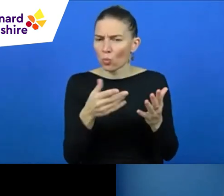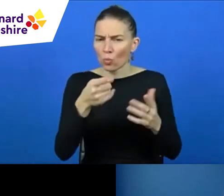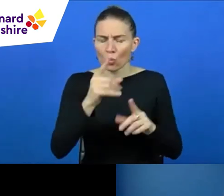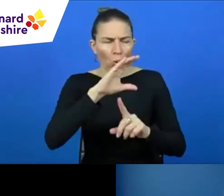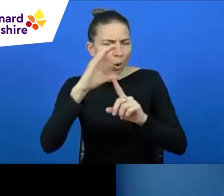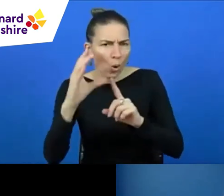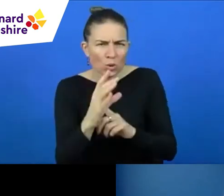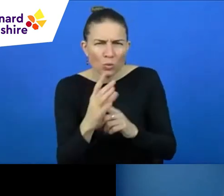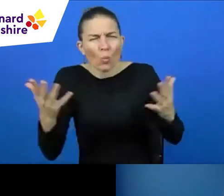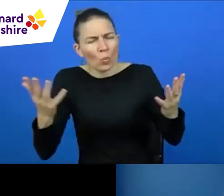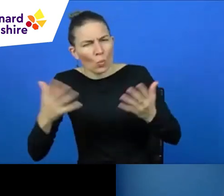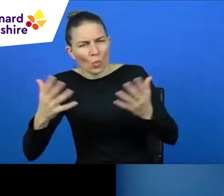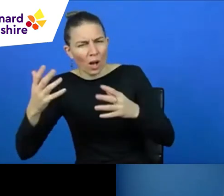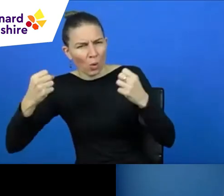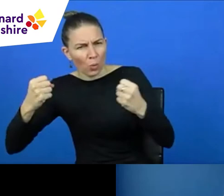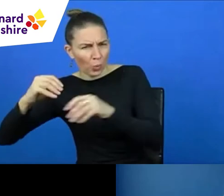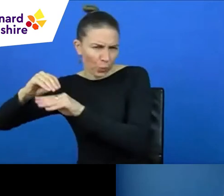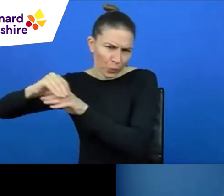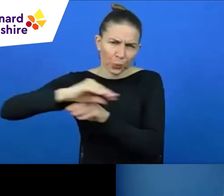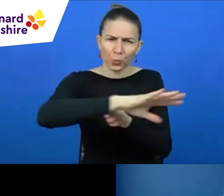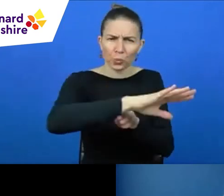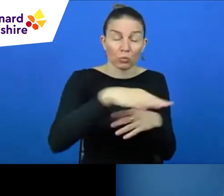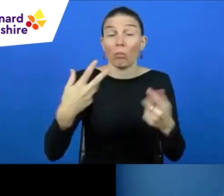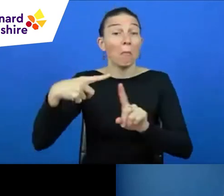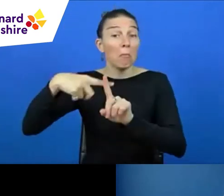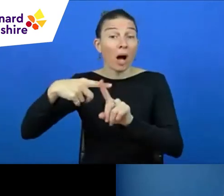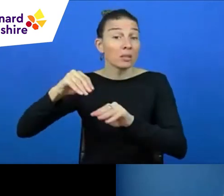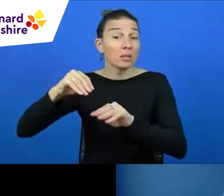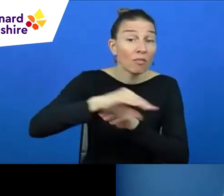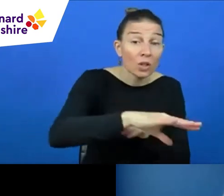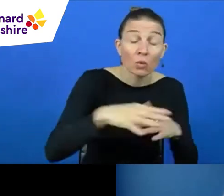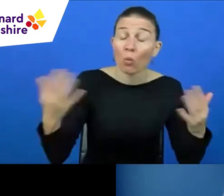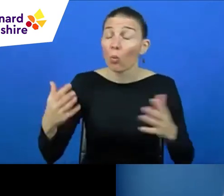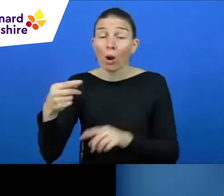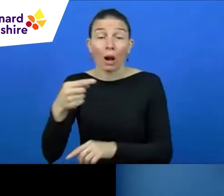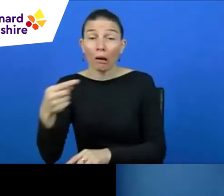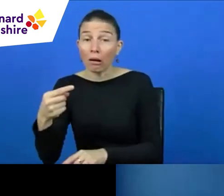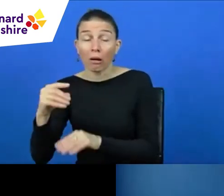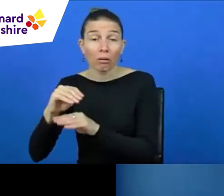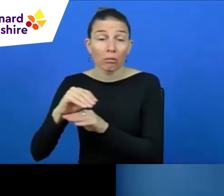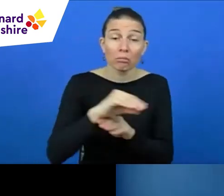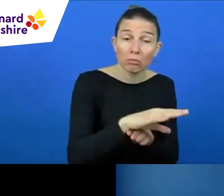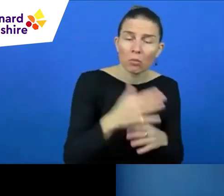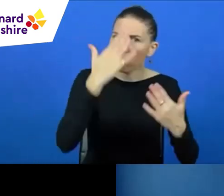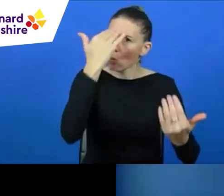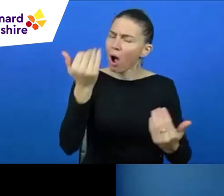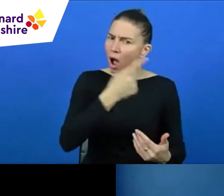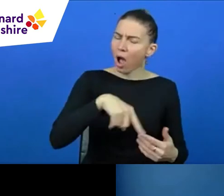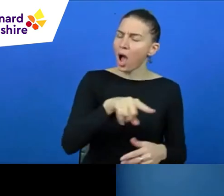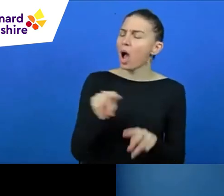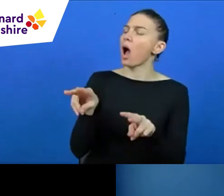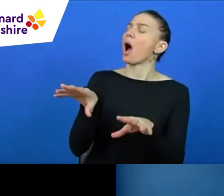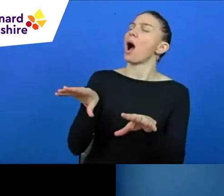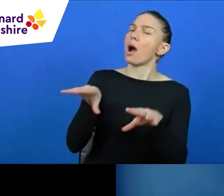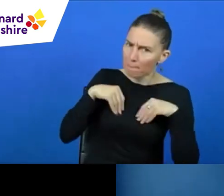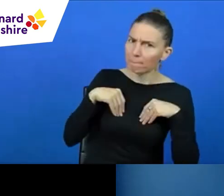influencer, either in positive terms or negative, around, you know, adoption of your message? Well, I first